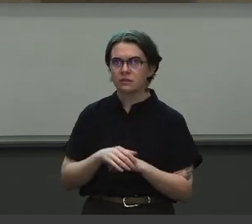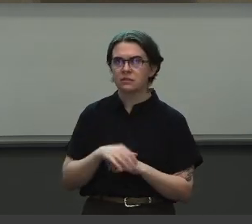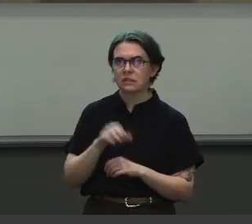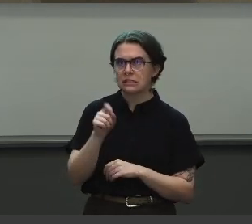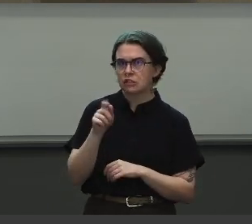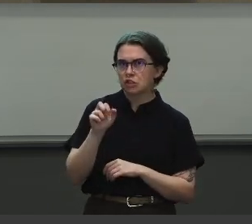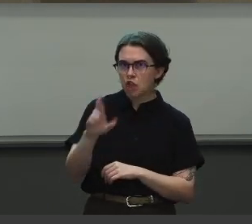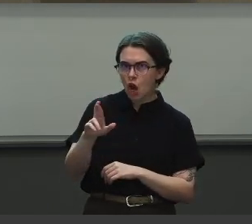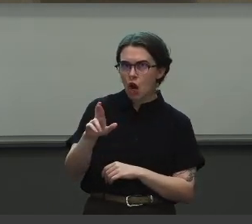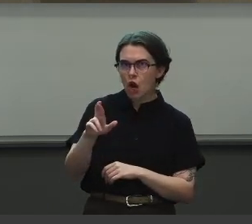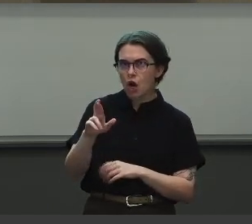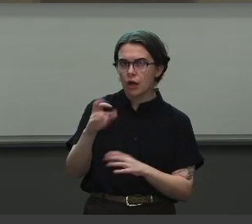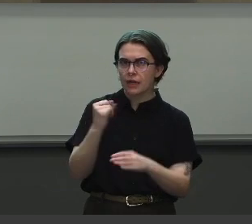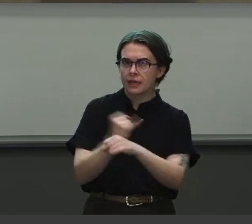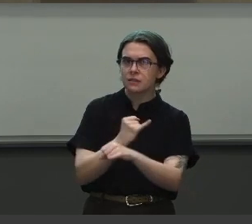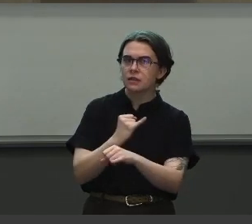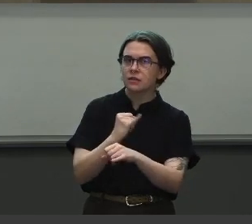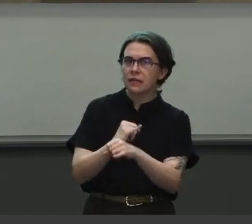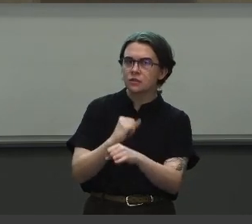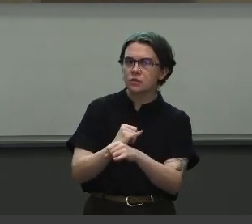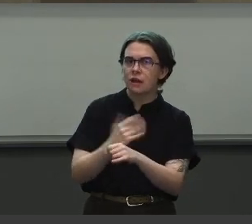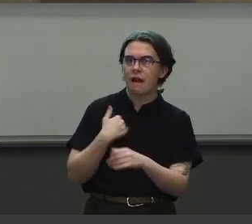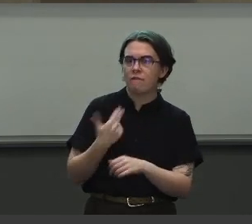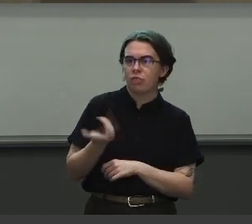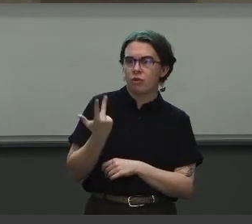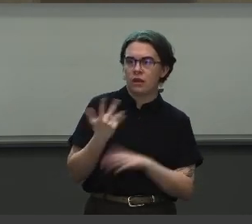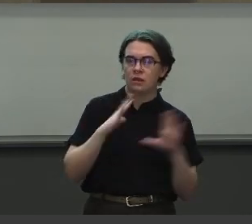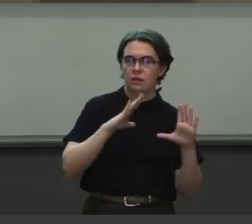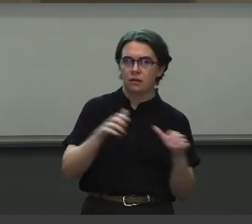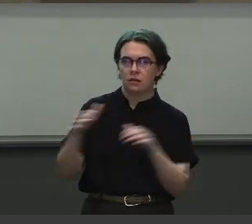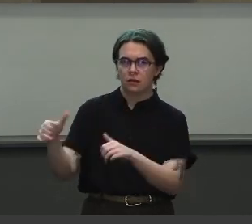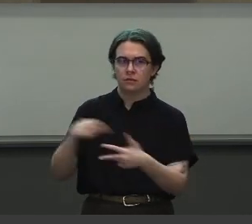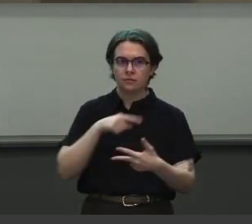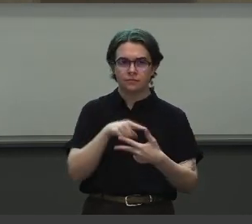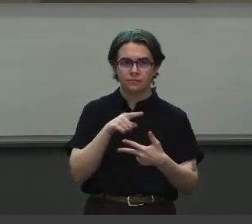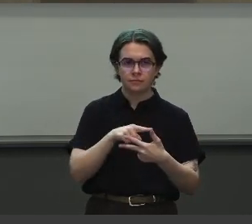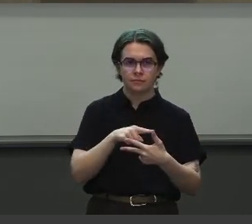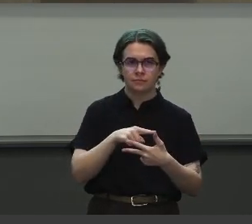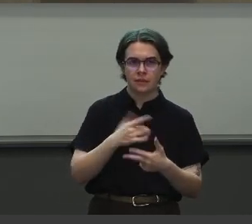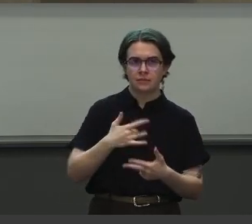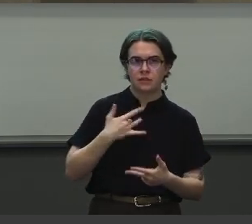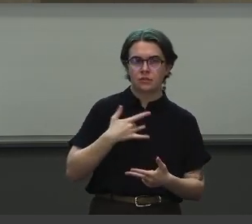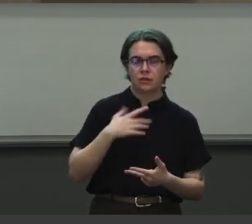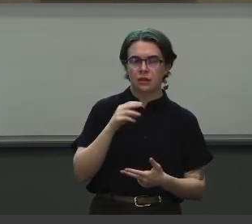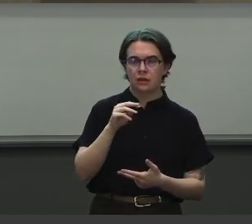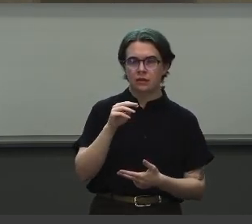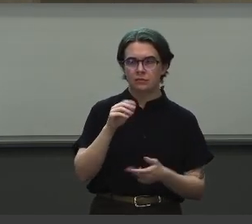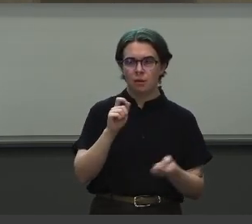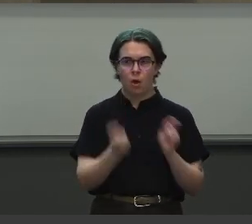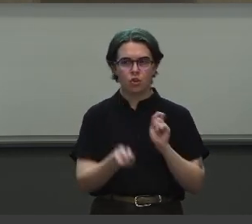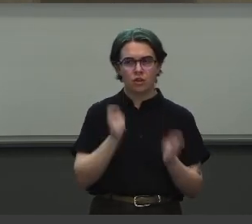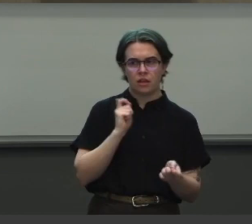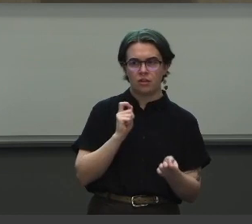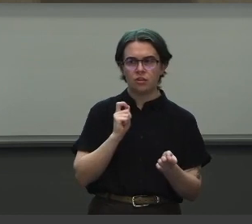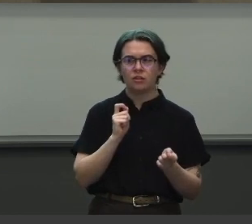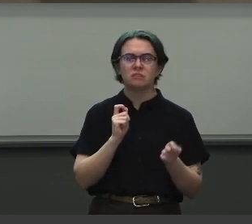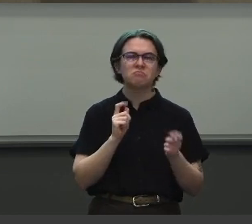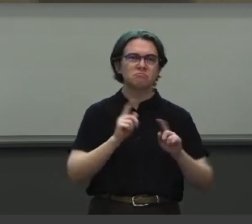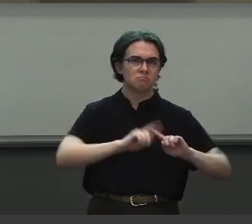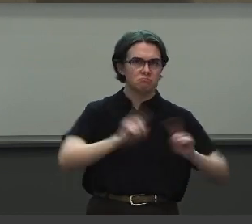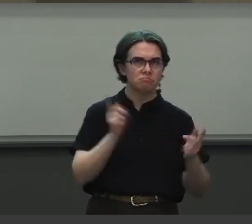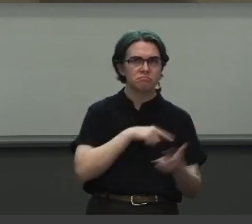promoted, explained three different subcategories. One is differences in sensory modulation, differences in discrimination,